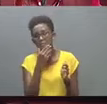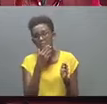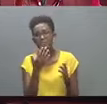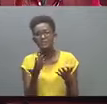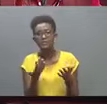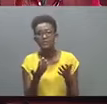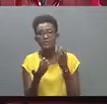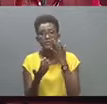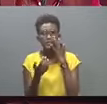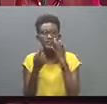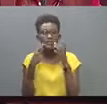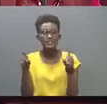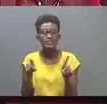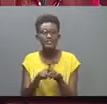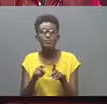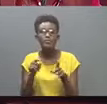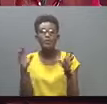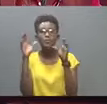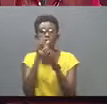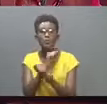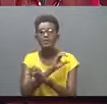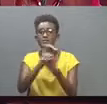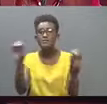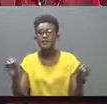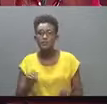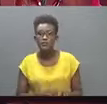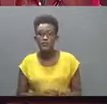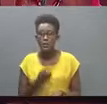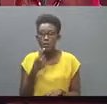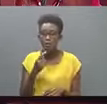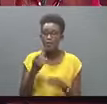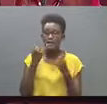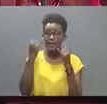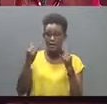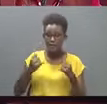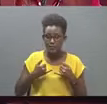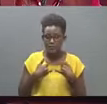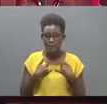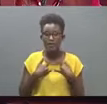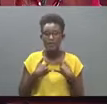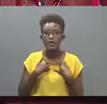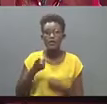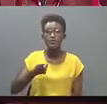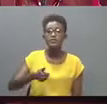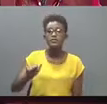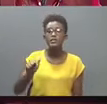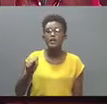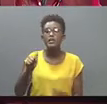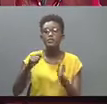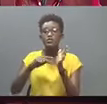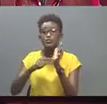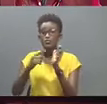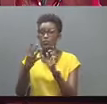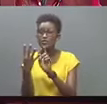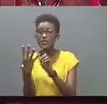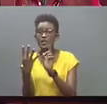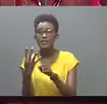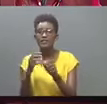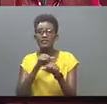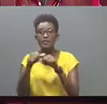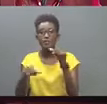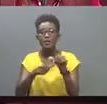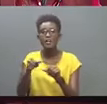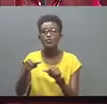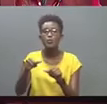looked like lack of nothing. Igaragaza nkaho nta kintu bakeneye. They told me their fourth problem was witchcraft. Barambira